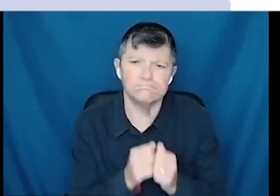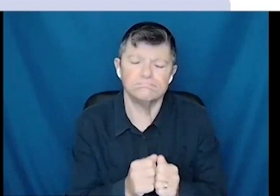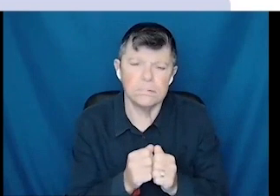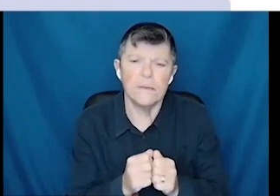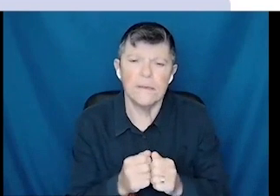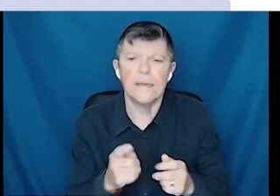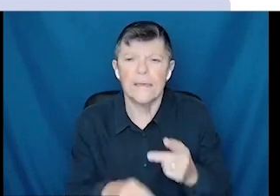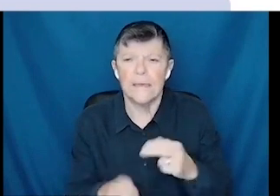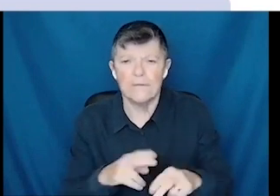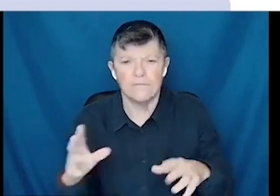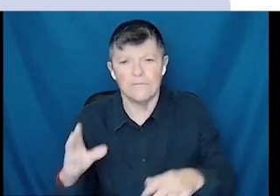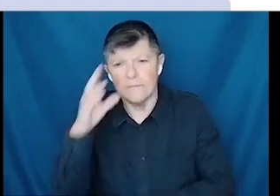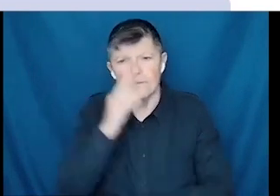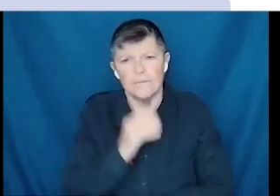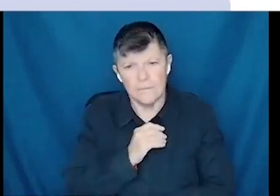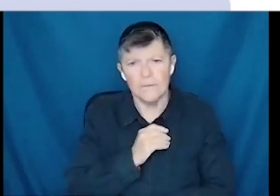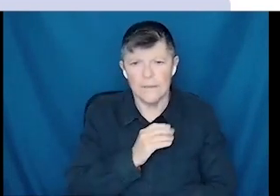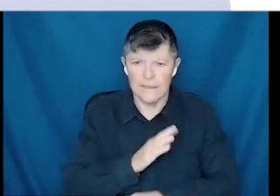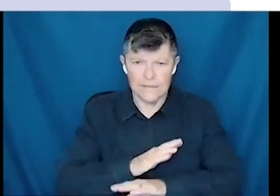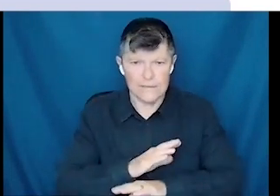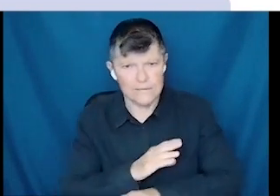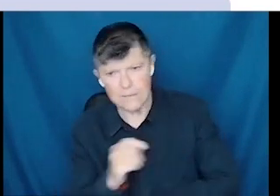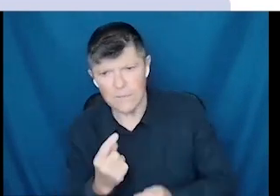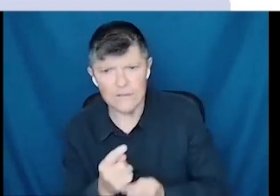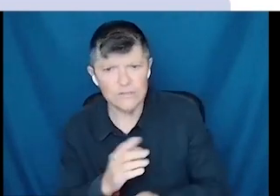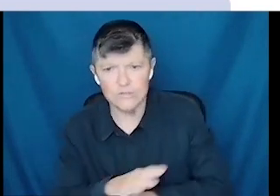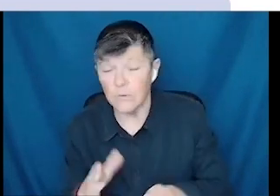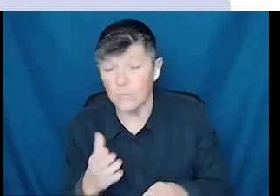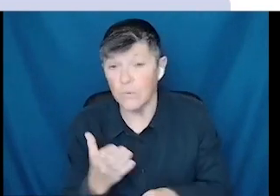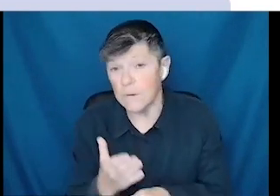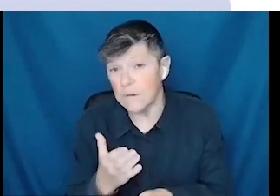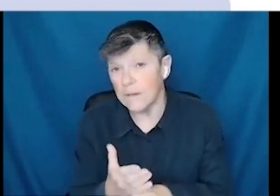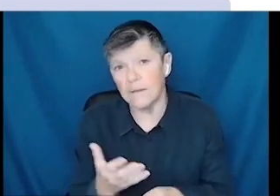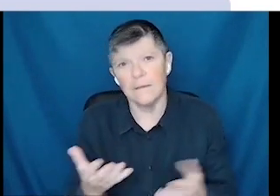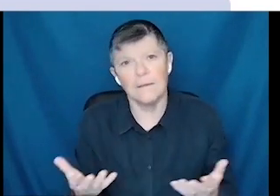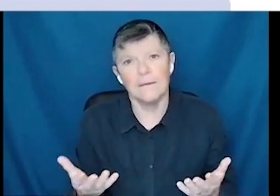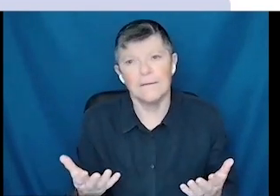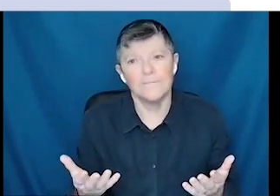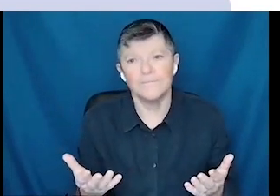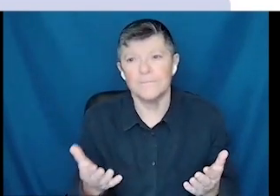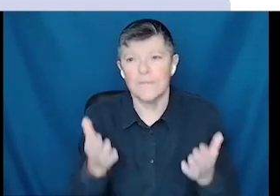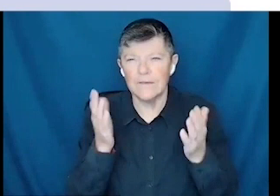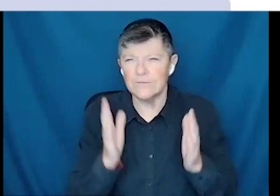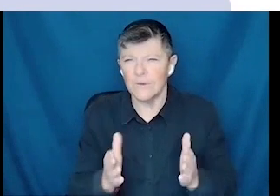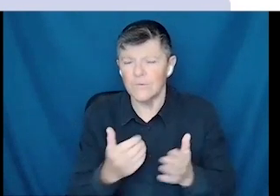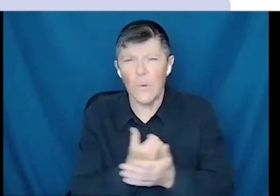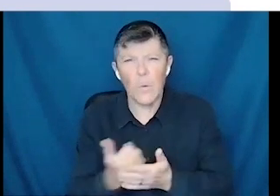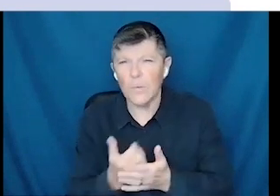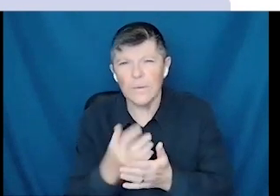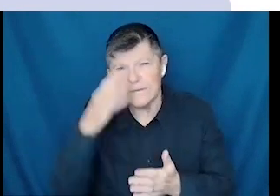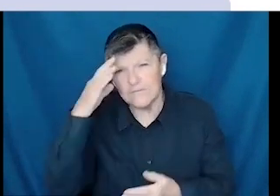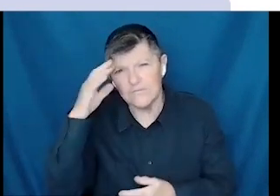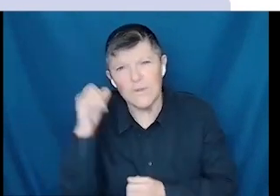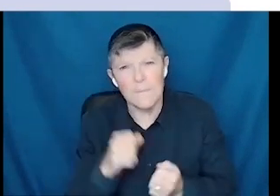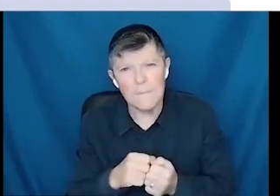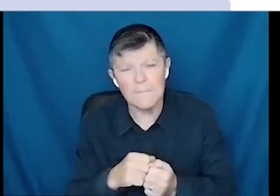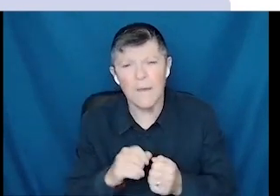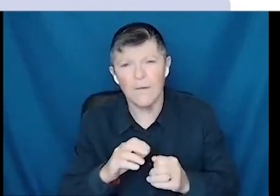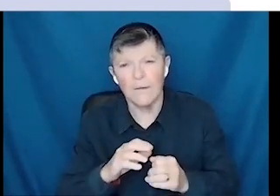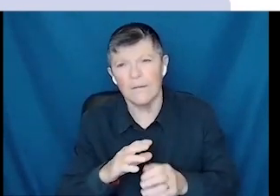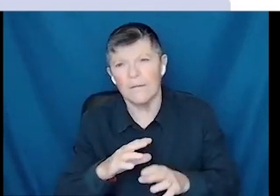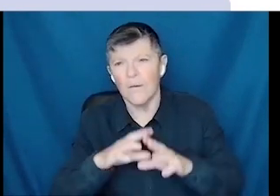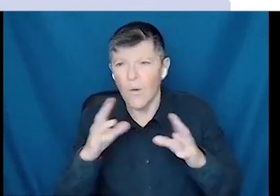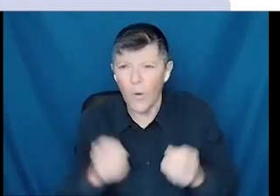I was told that something is not working. And as you do not just always remember, all the pages are produced